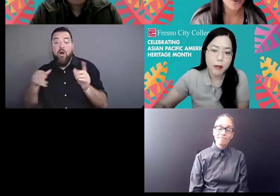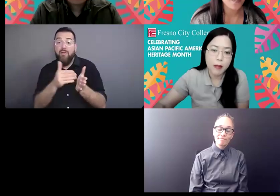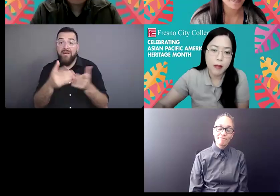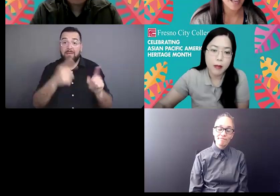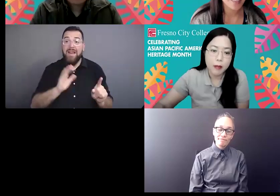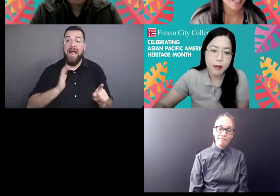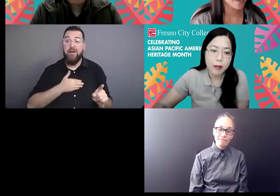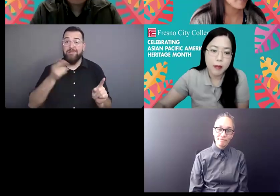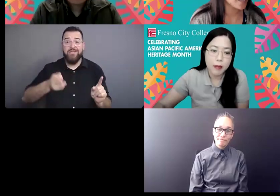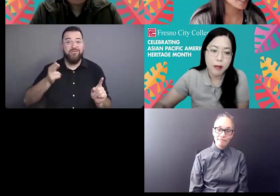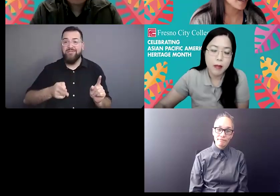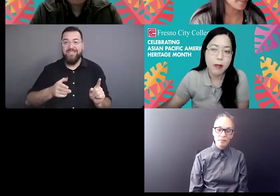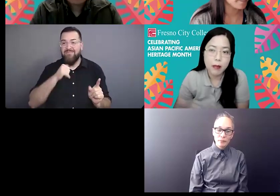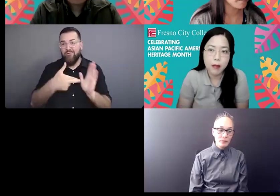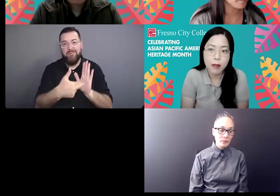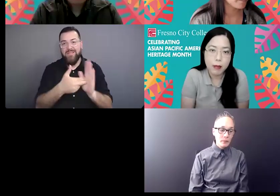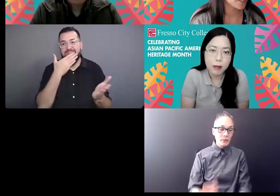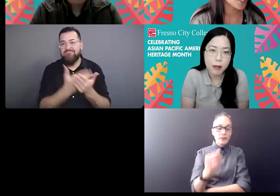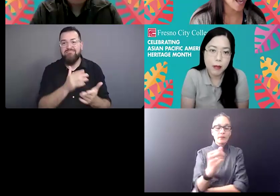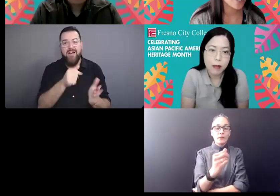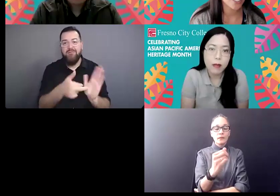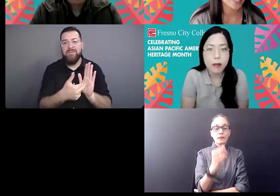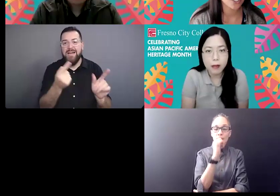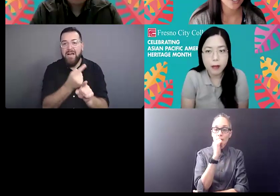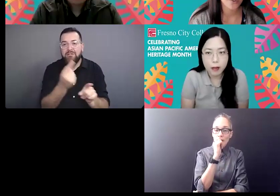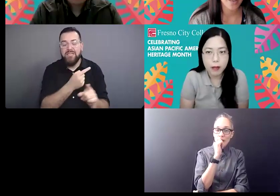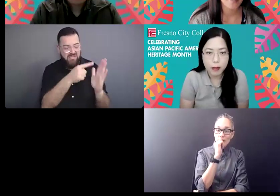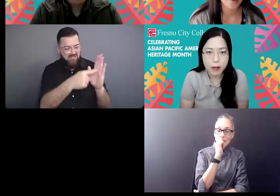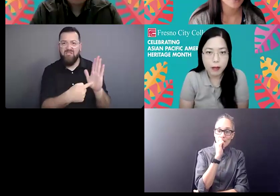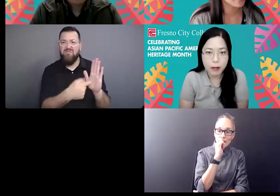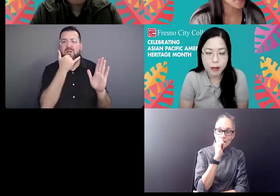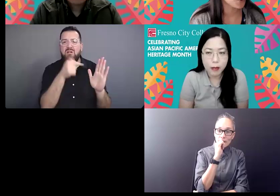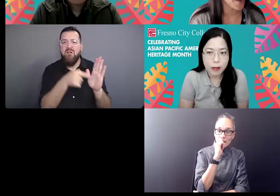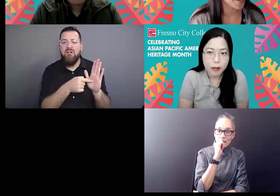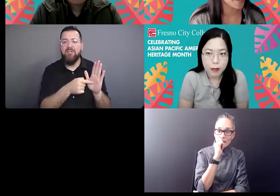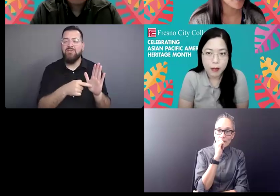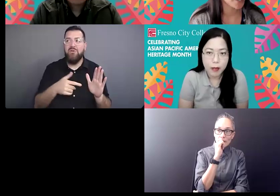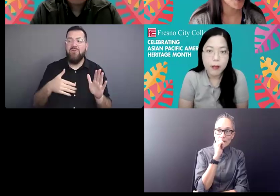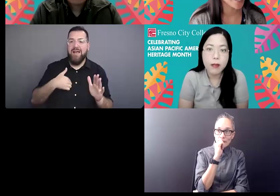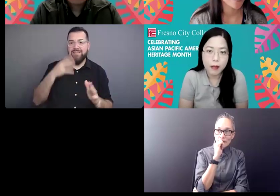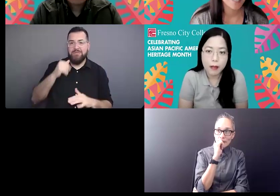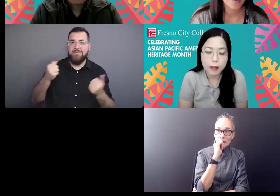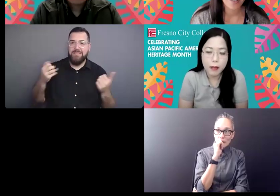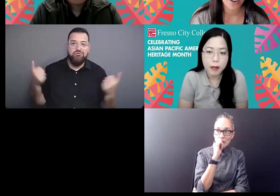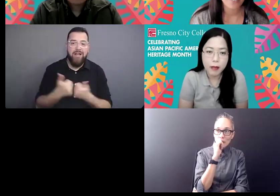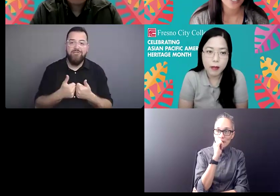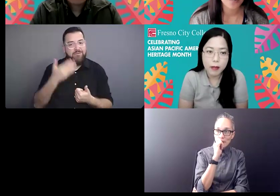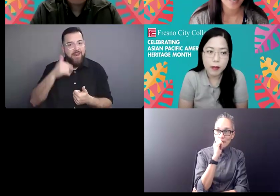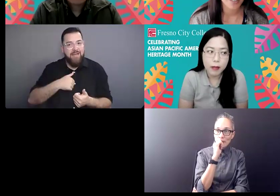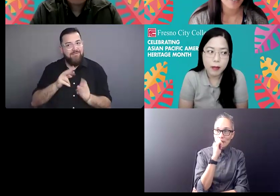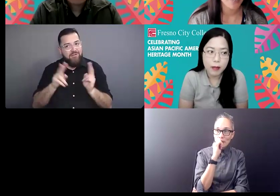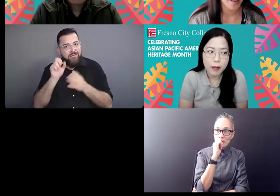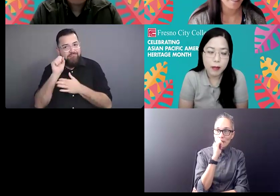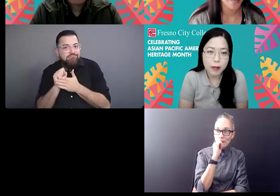And so I think I faced challenges in just growing up, and I was a very quiet kid, very quiet, kind of often